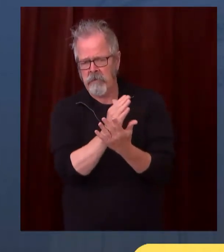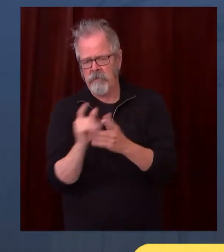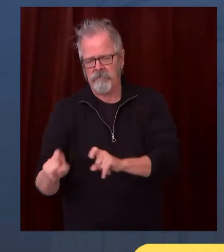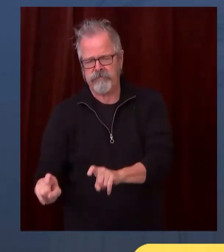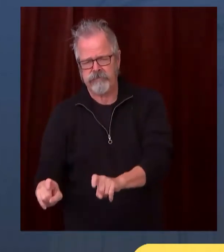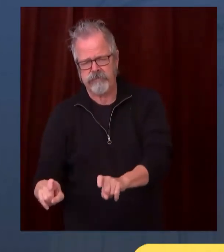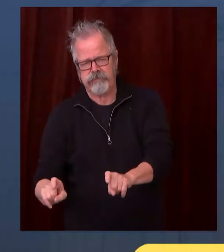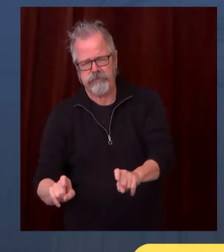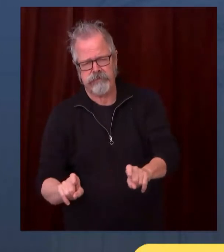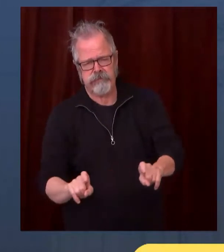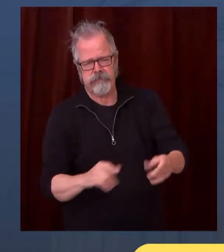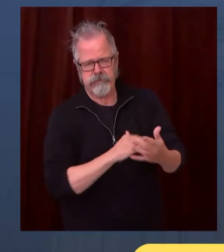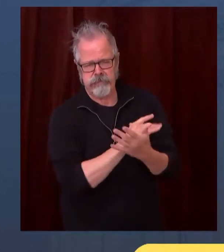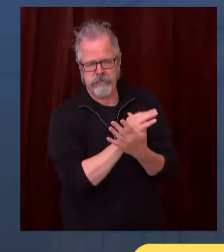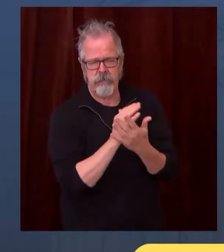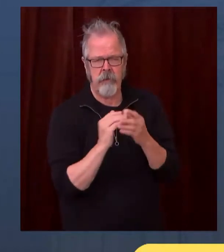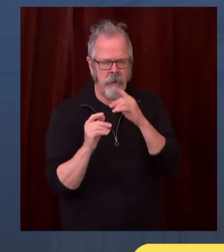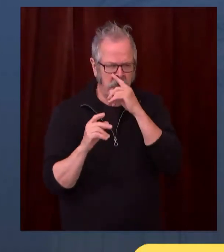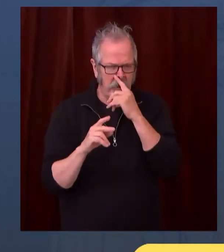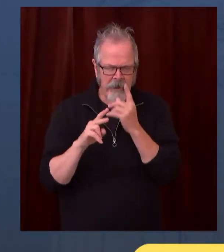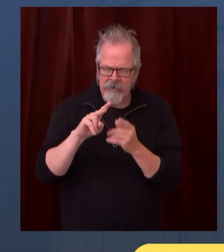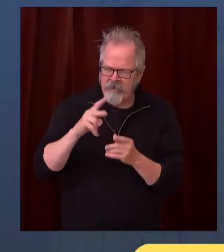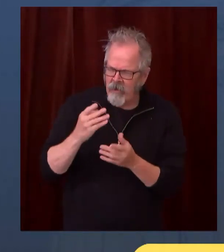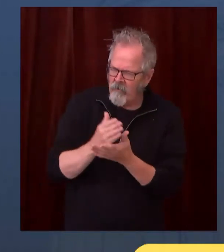facility in the future just as a precautionary measure?